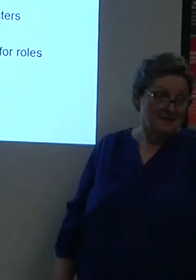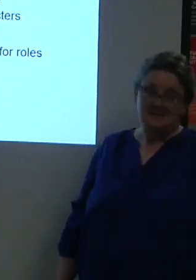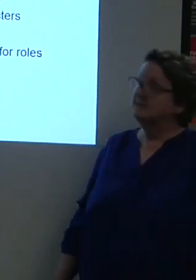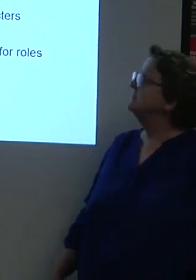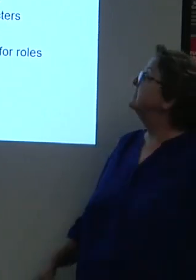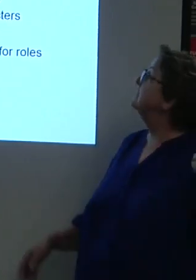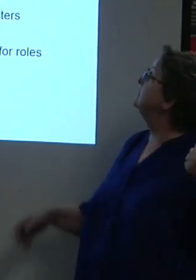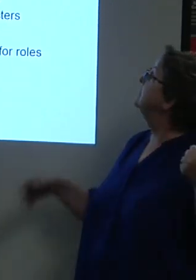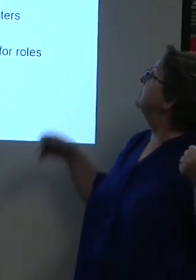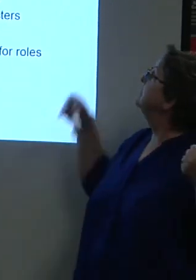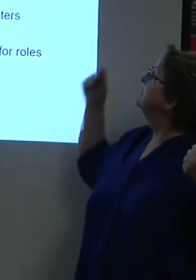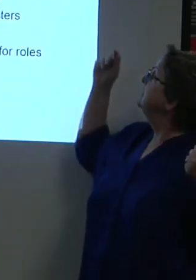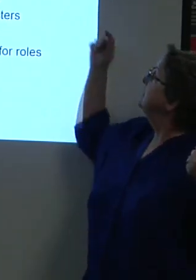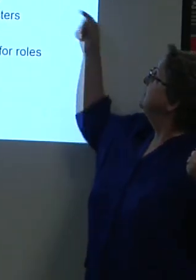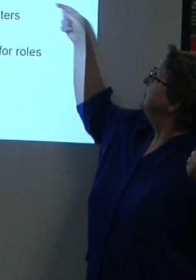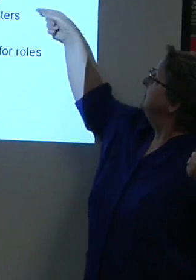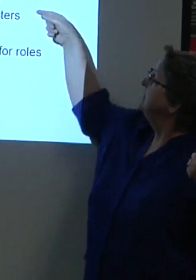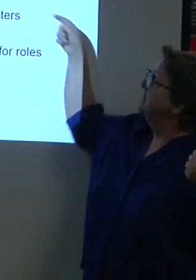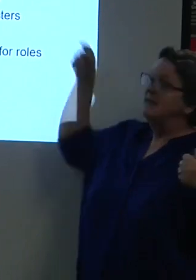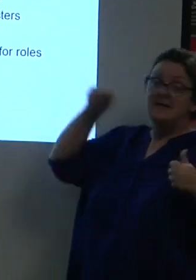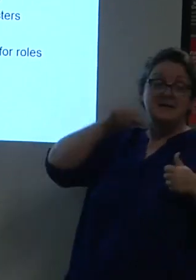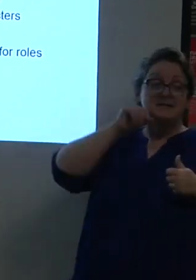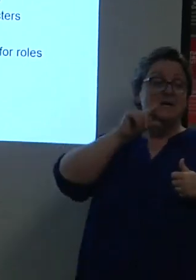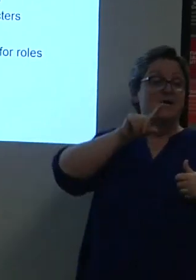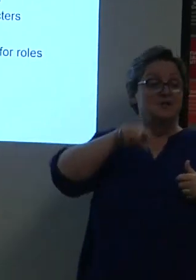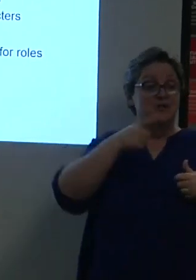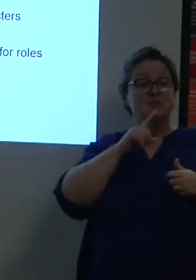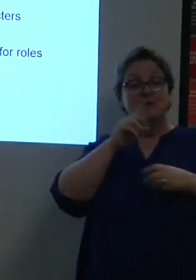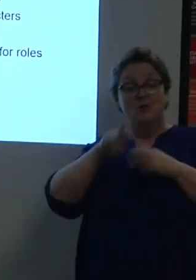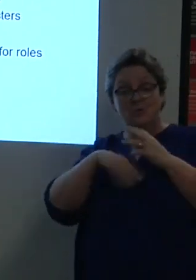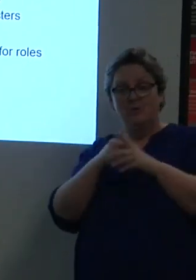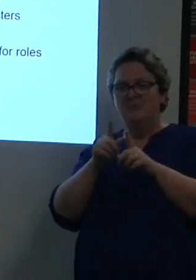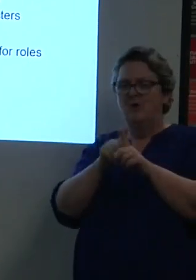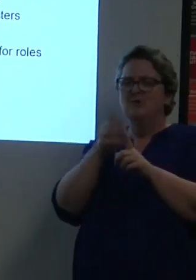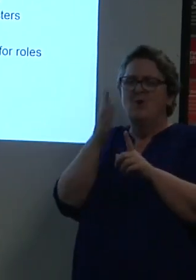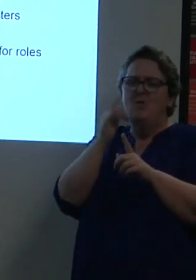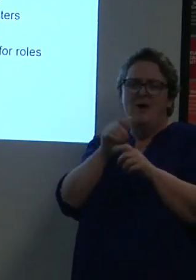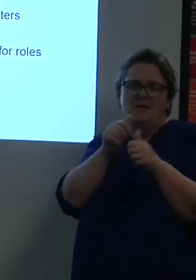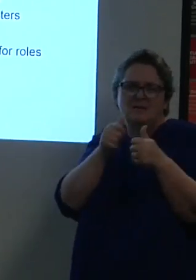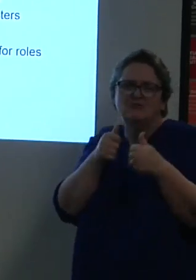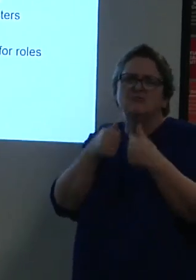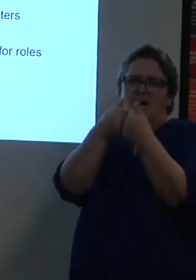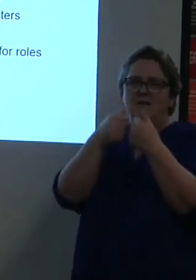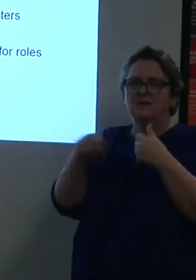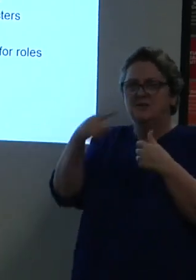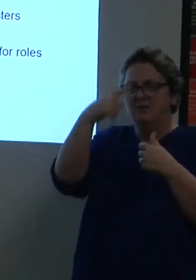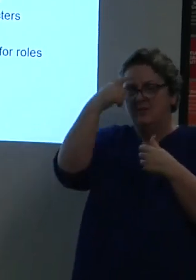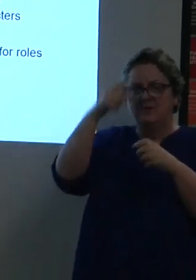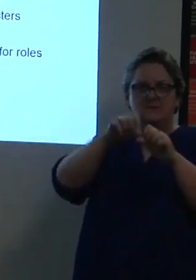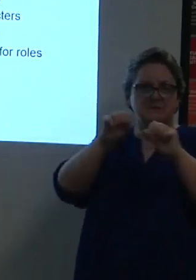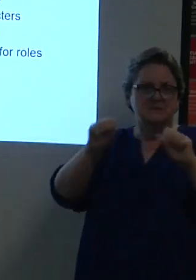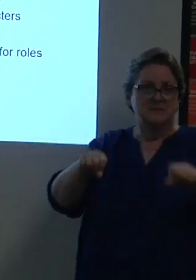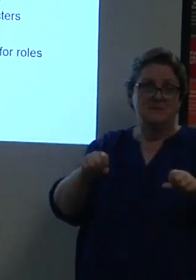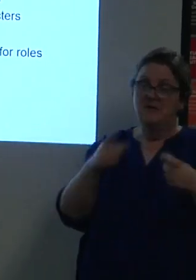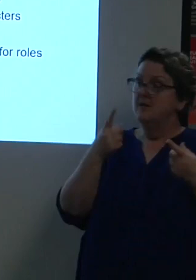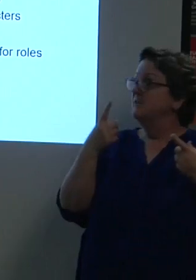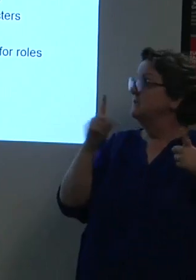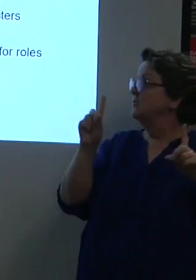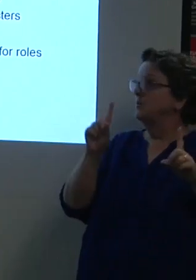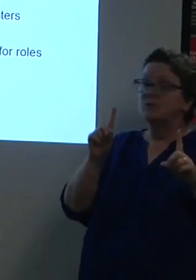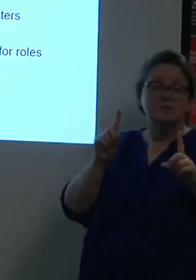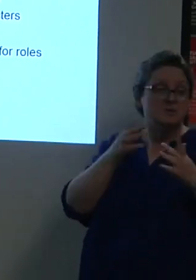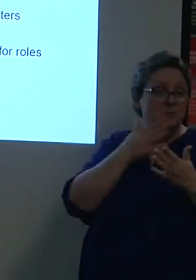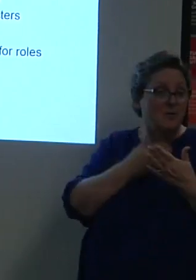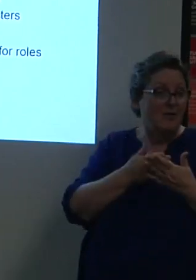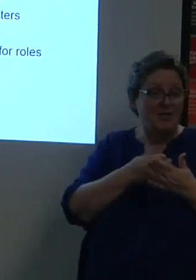world issue, it's thinking about what makes it really thought provoking. Is it something that's a controversy, right? This works really well, for example, in ethics. We don't just